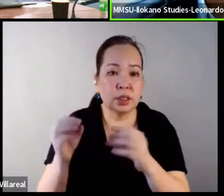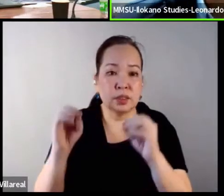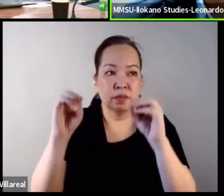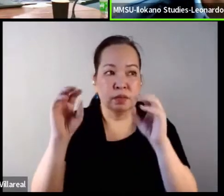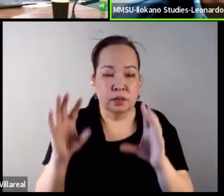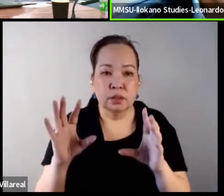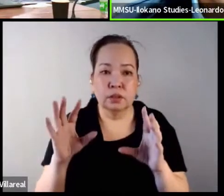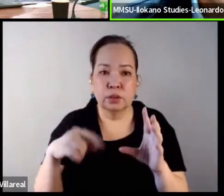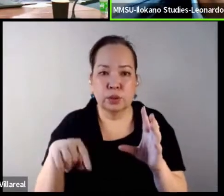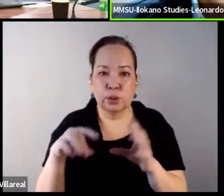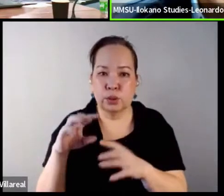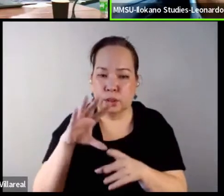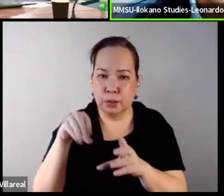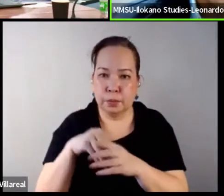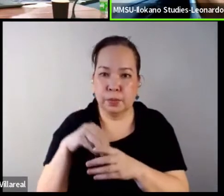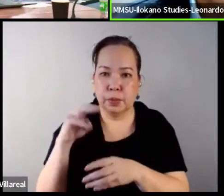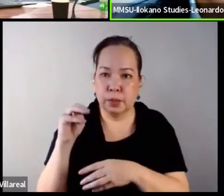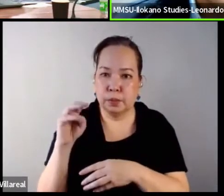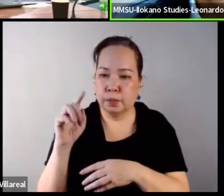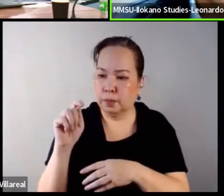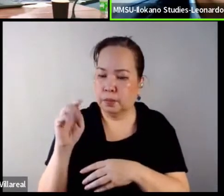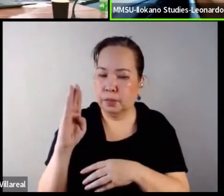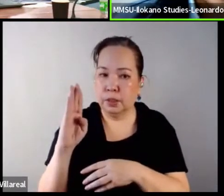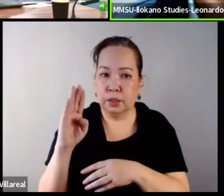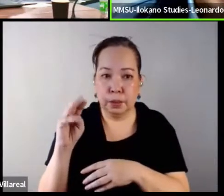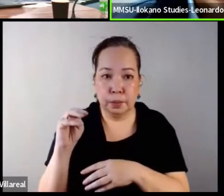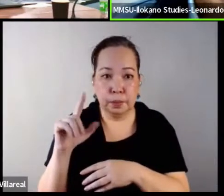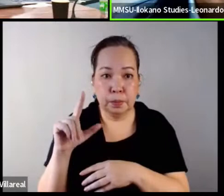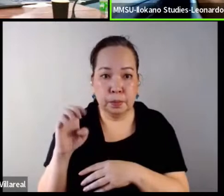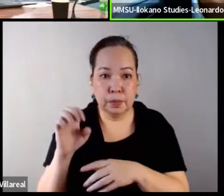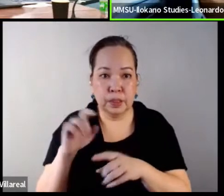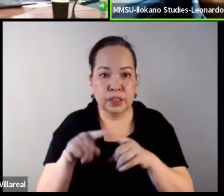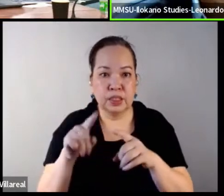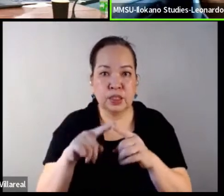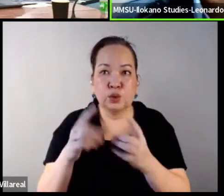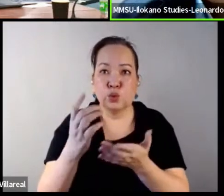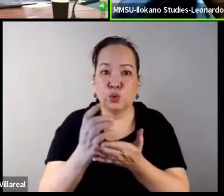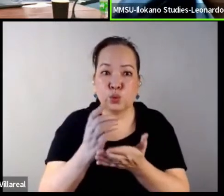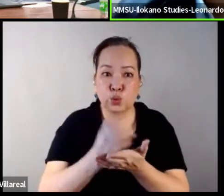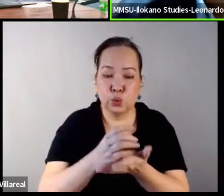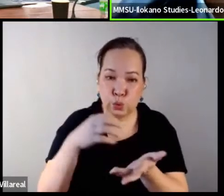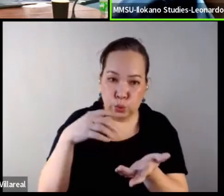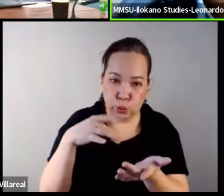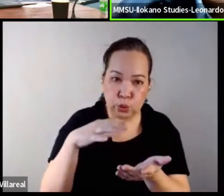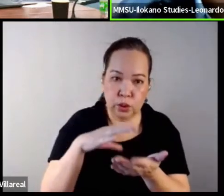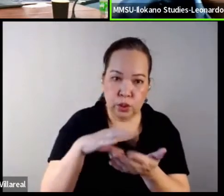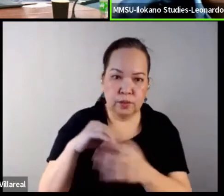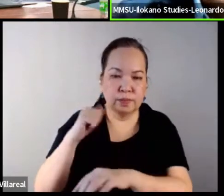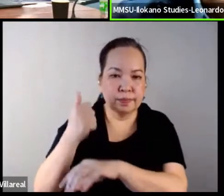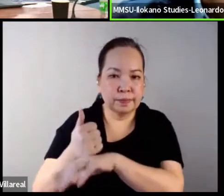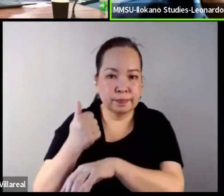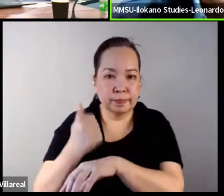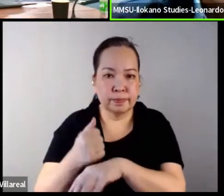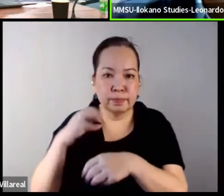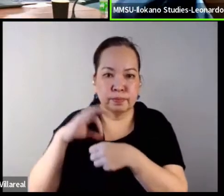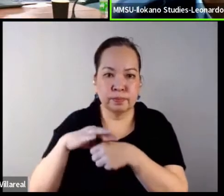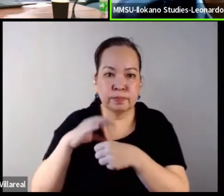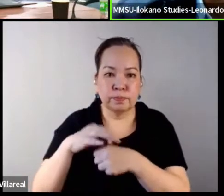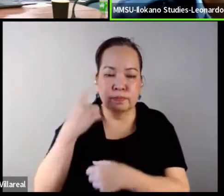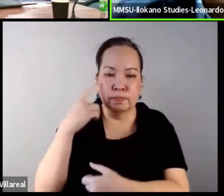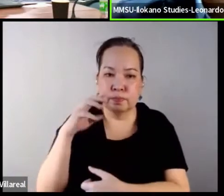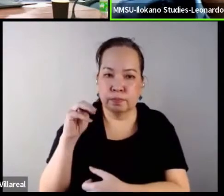include MTB-MLE also in their different courses, and also set up programs for